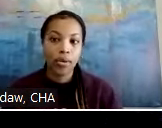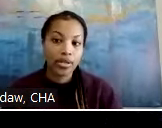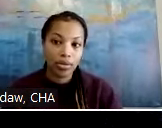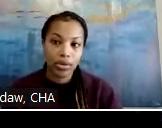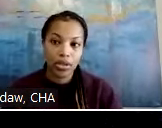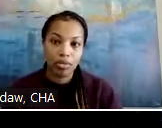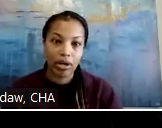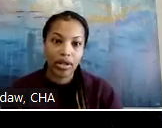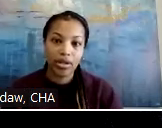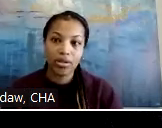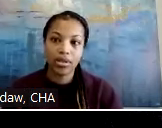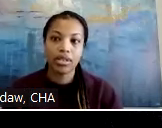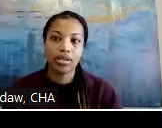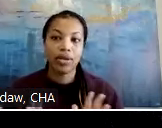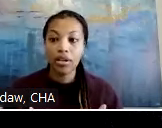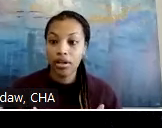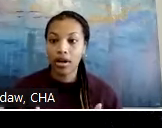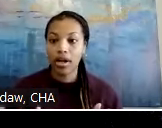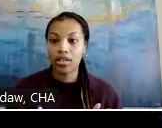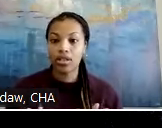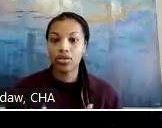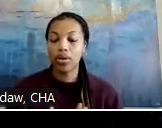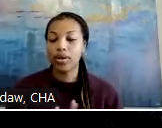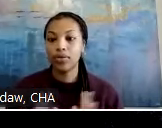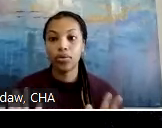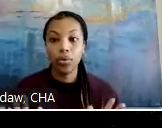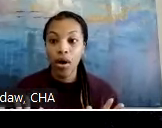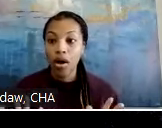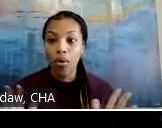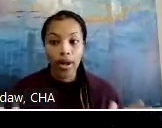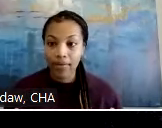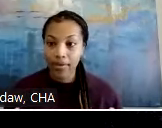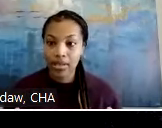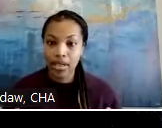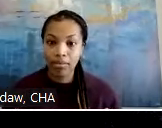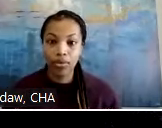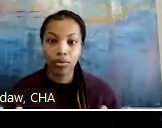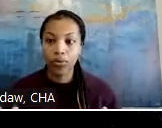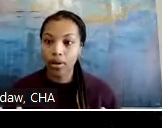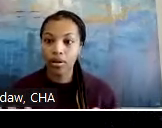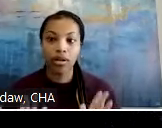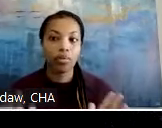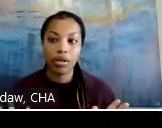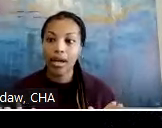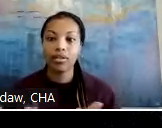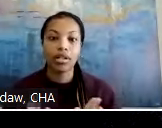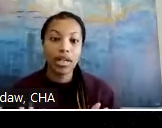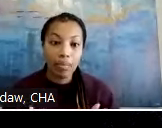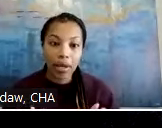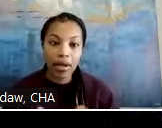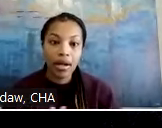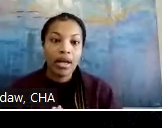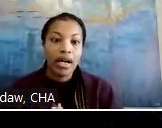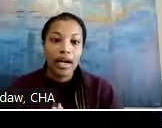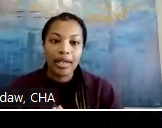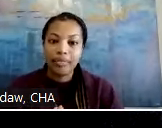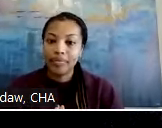That's always a resource barrier. So this is vendor agnostic. So if you already have a system to refer, you're good with that, you can keep